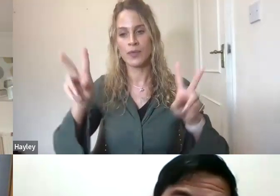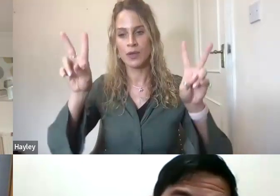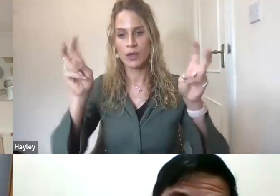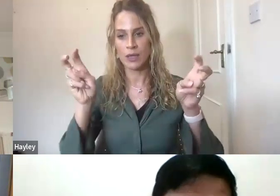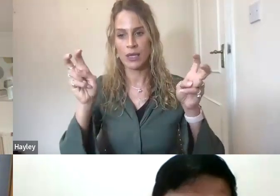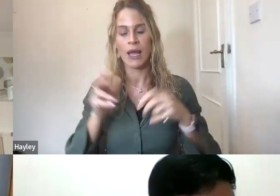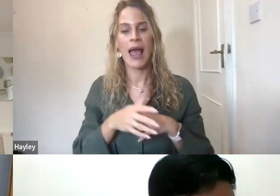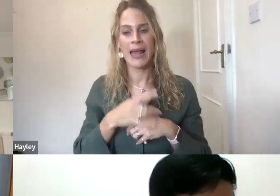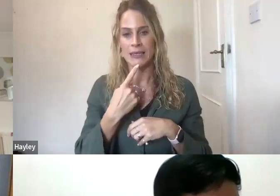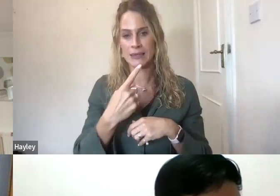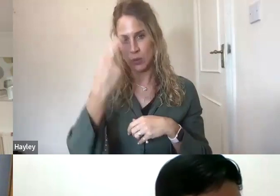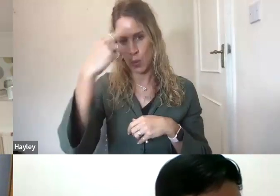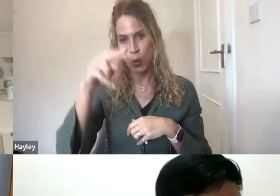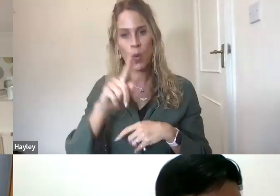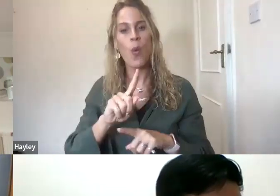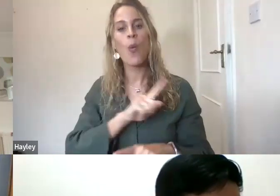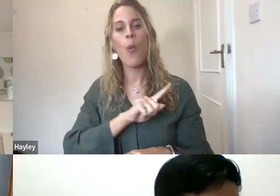You Flee the Town?